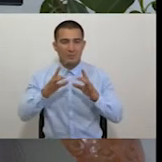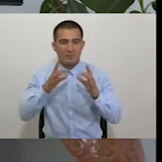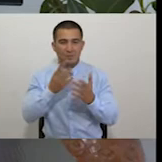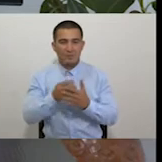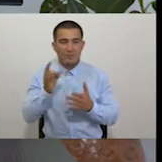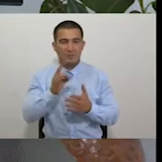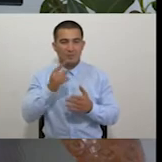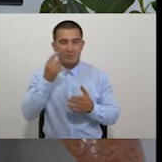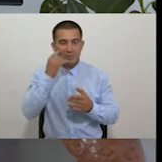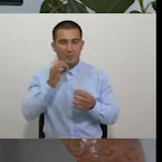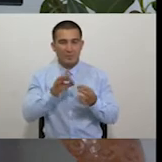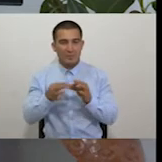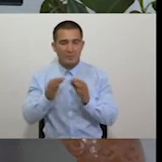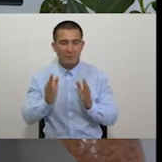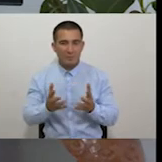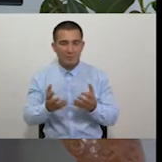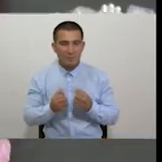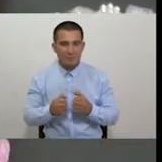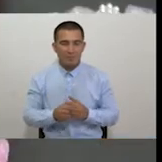Aylanasiga olib o'lchab olamiz.